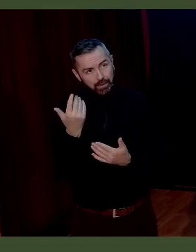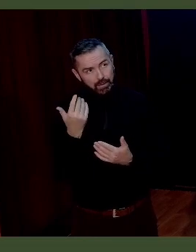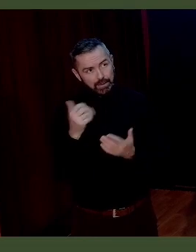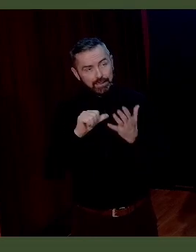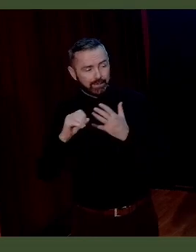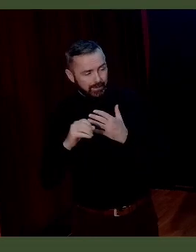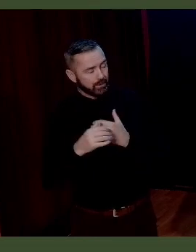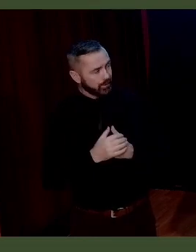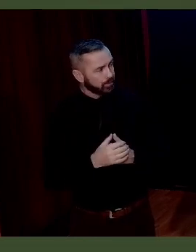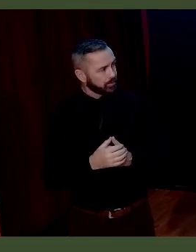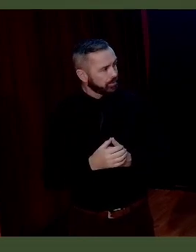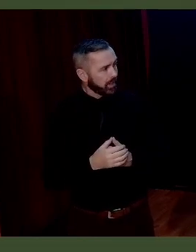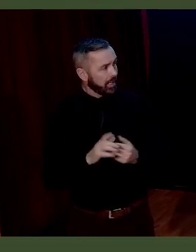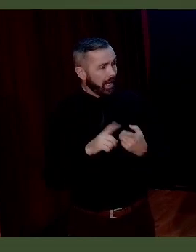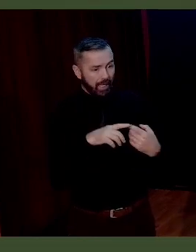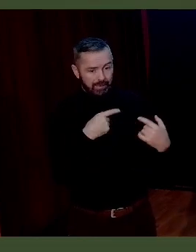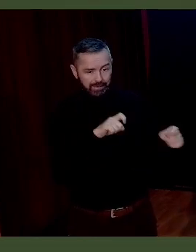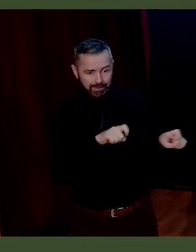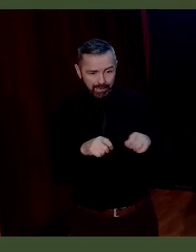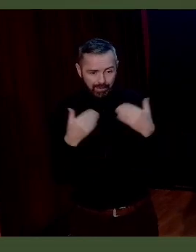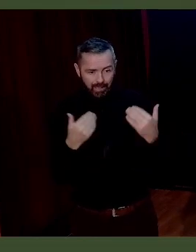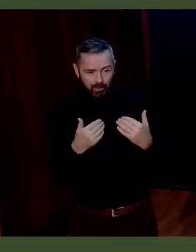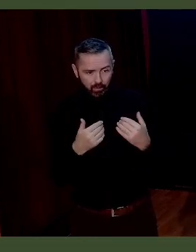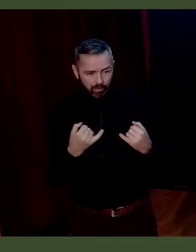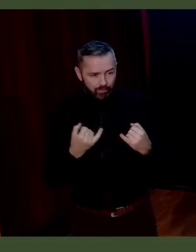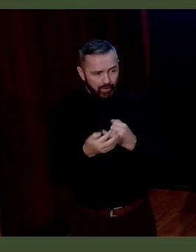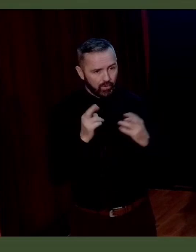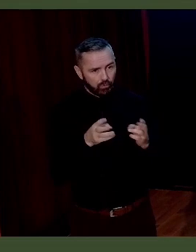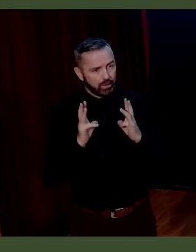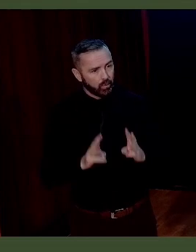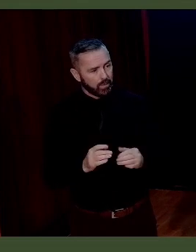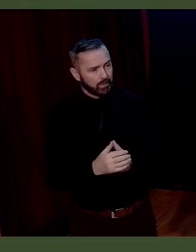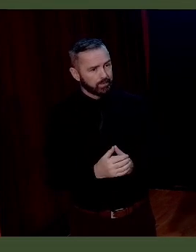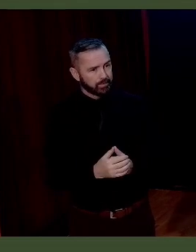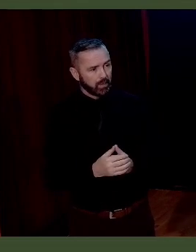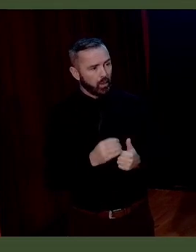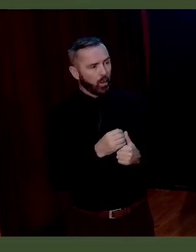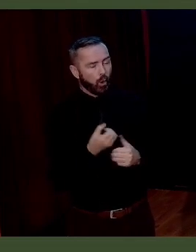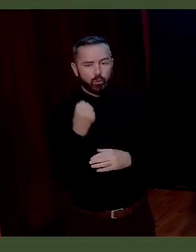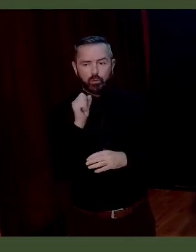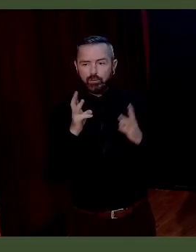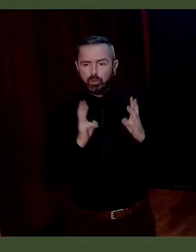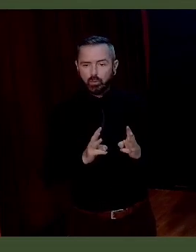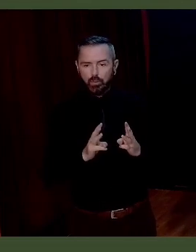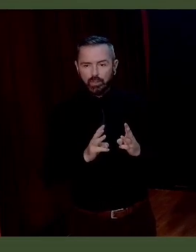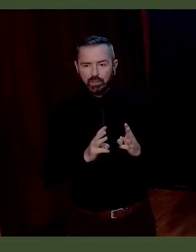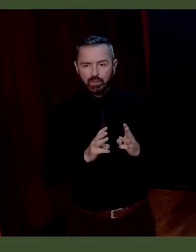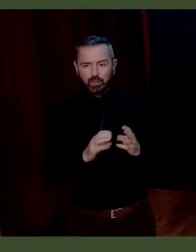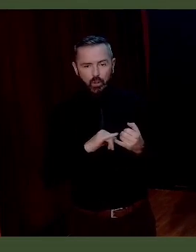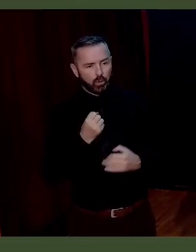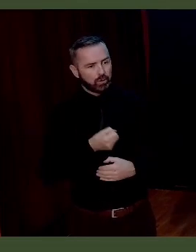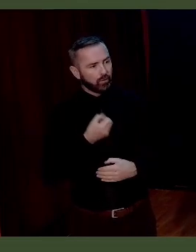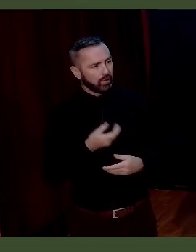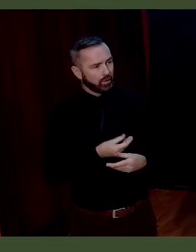early 1960s and is still fighting for the rights of women. Another revolutionary woman, suffrage and trade union activist,